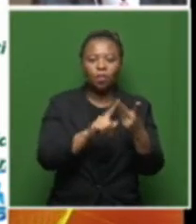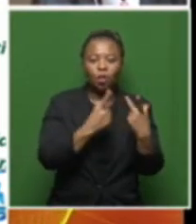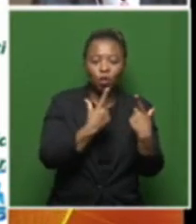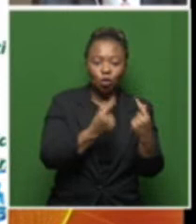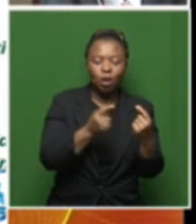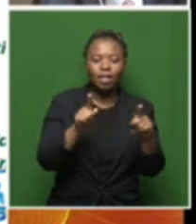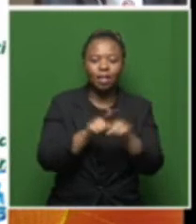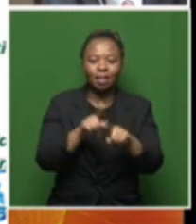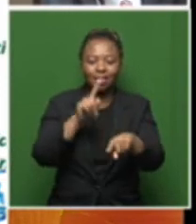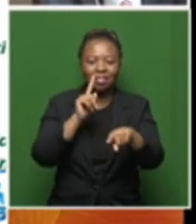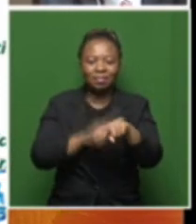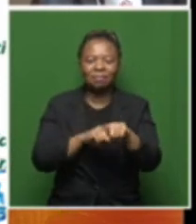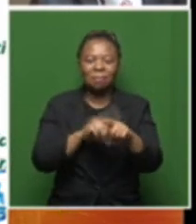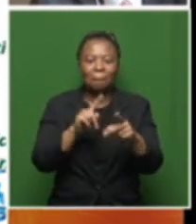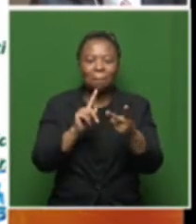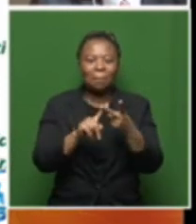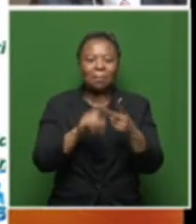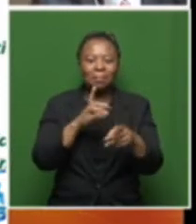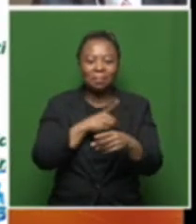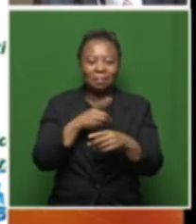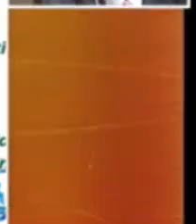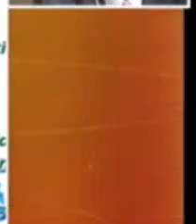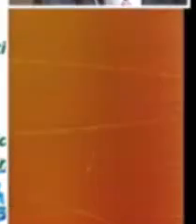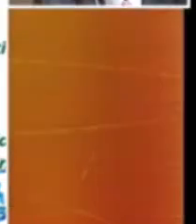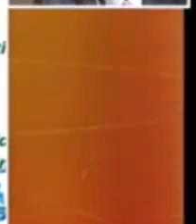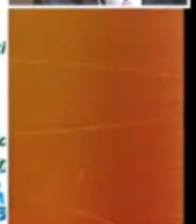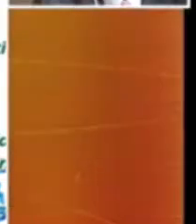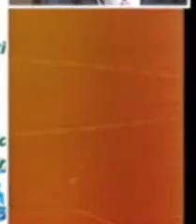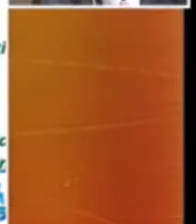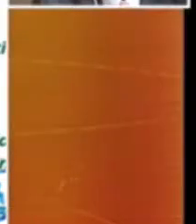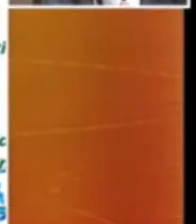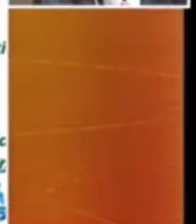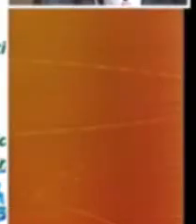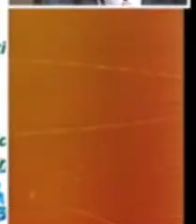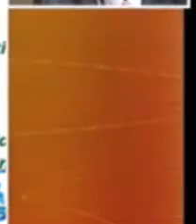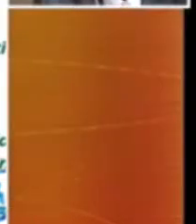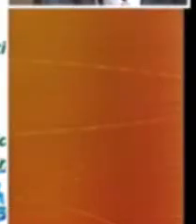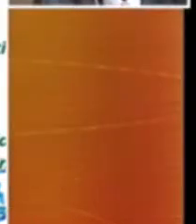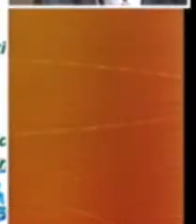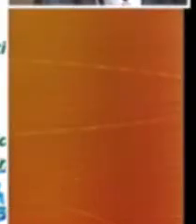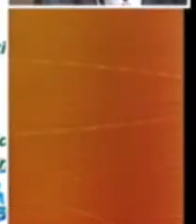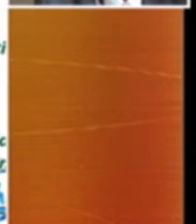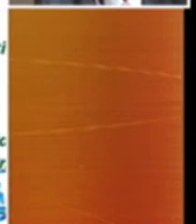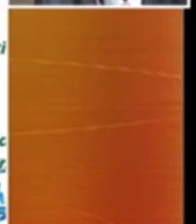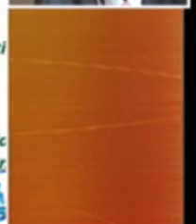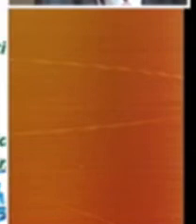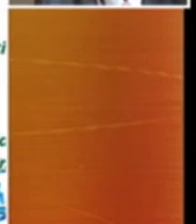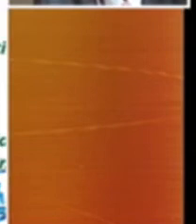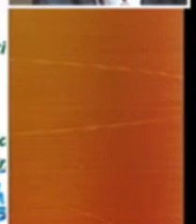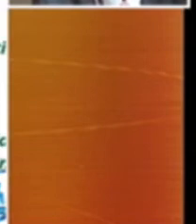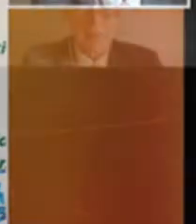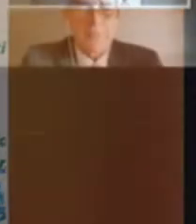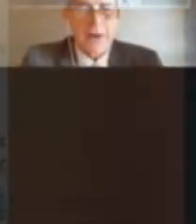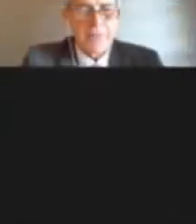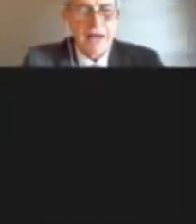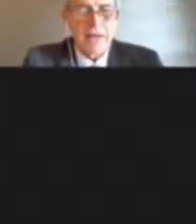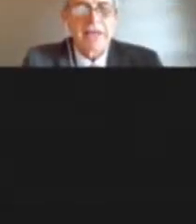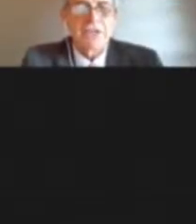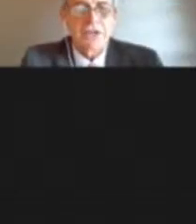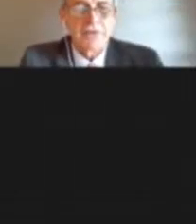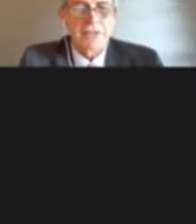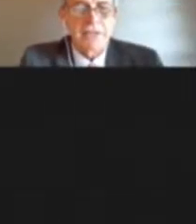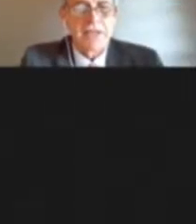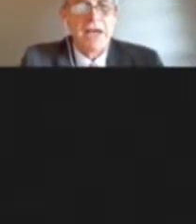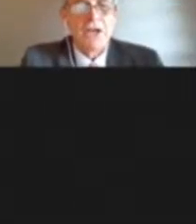same time. So as Dr. Klute was referring to in the Western Cape, all the provinces are busy with their particular ramp-ups of their primary